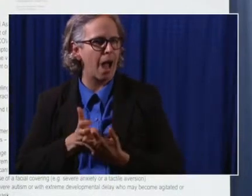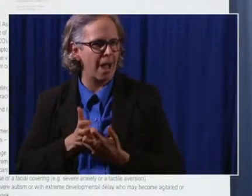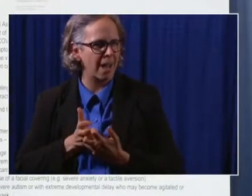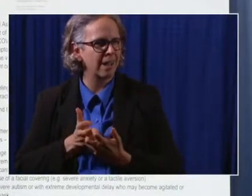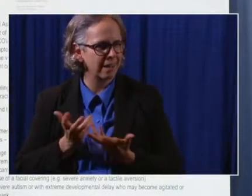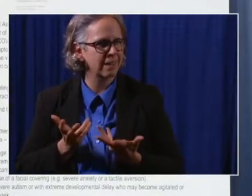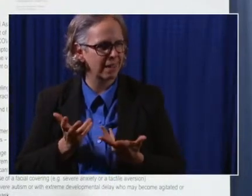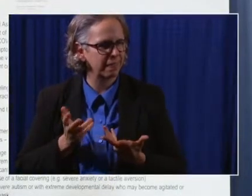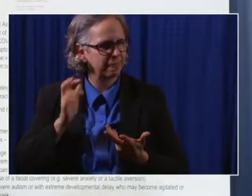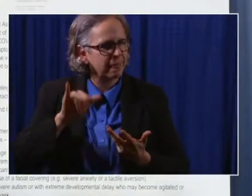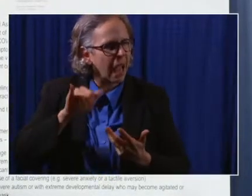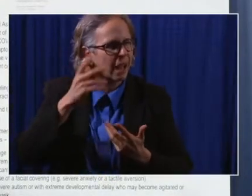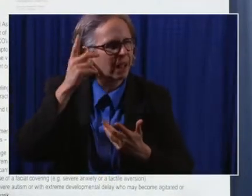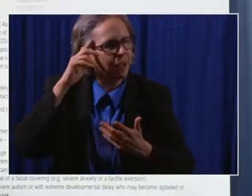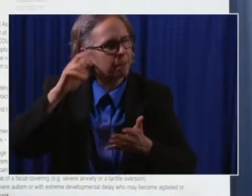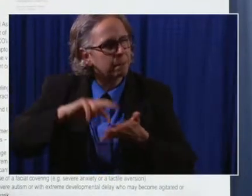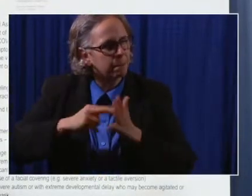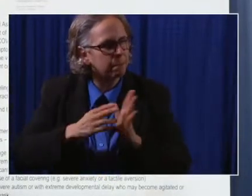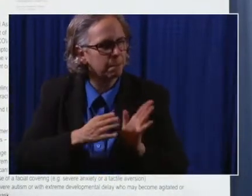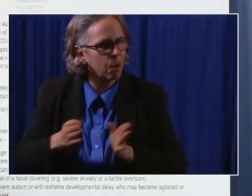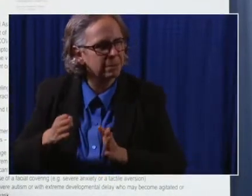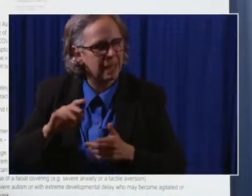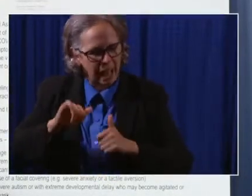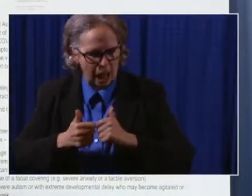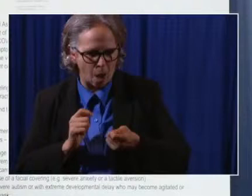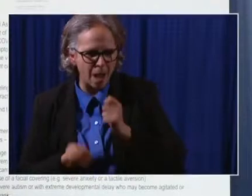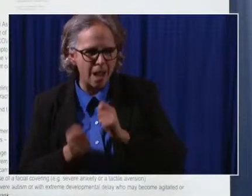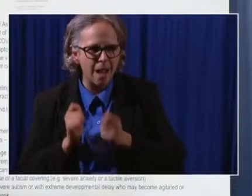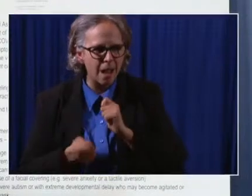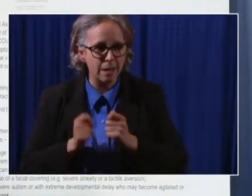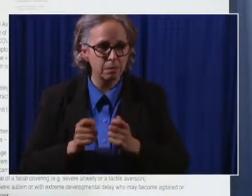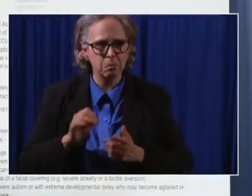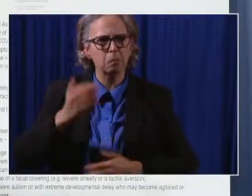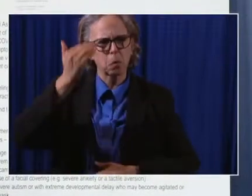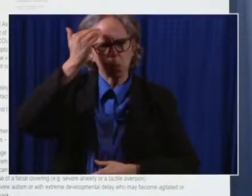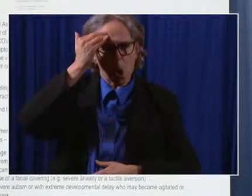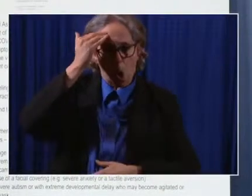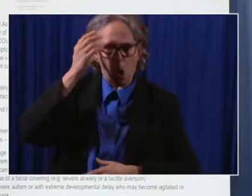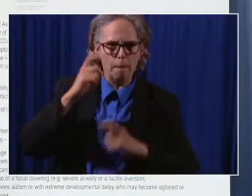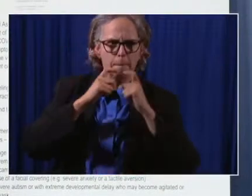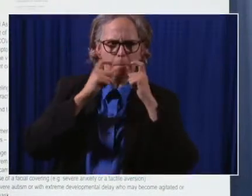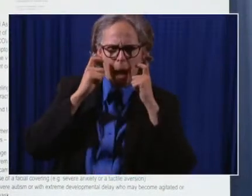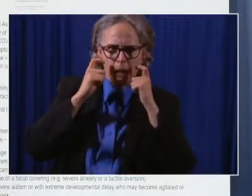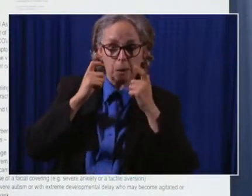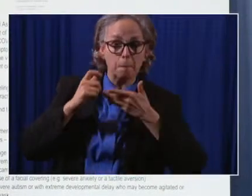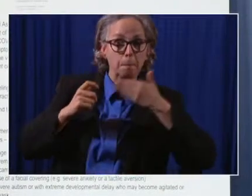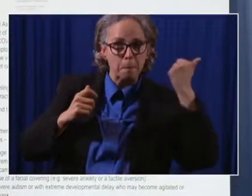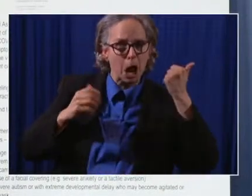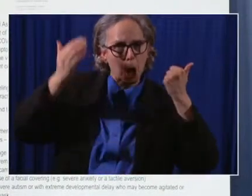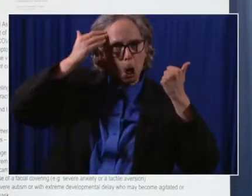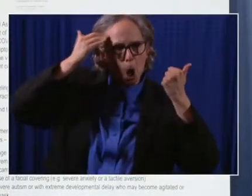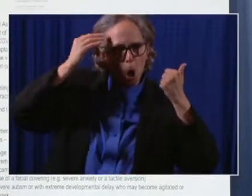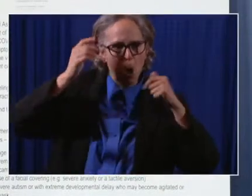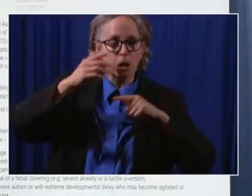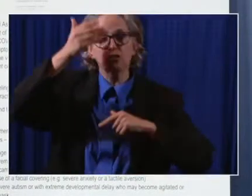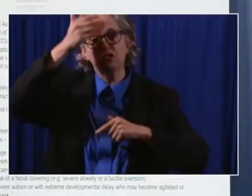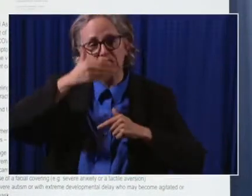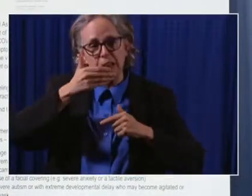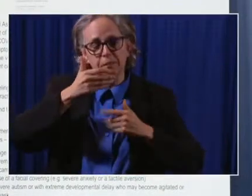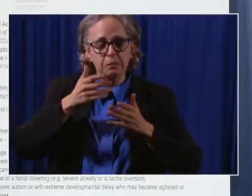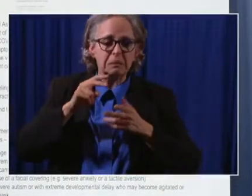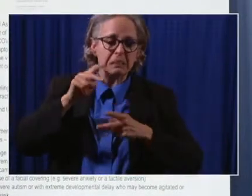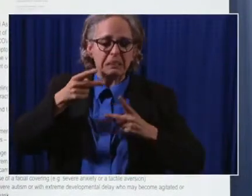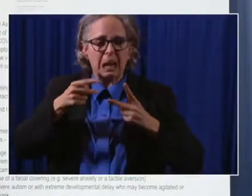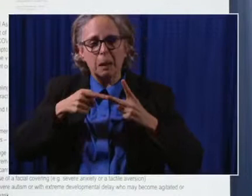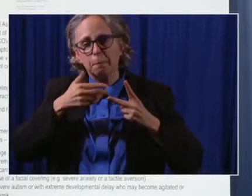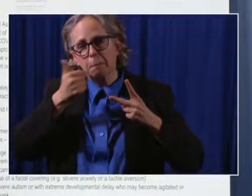think if they know mask is the norm, mask is the best, face shield is maybe a backup, people will figure out how to